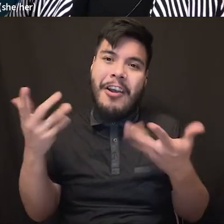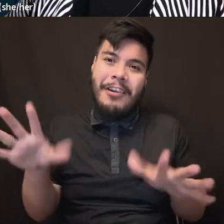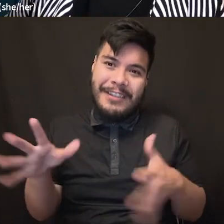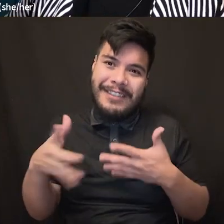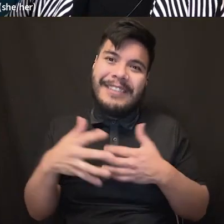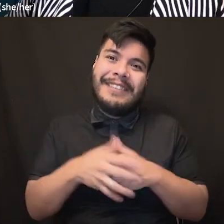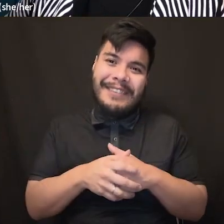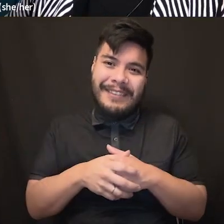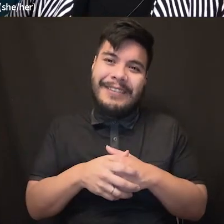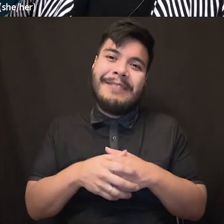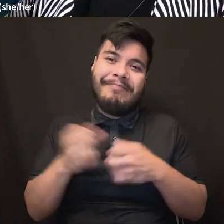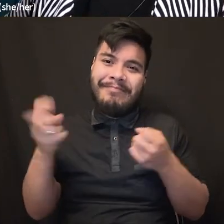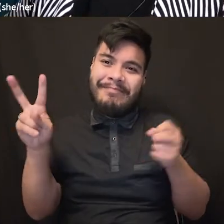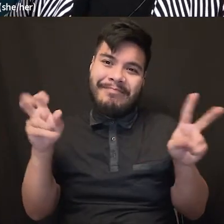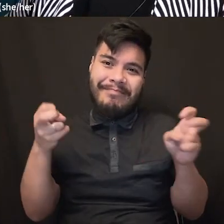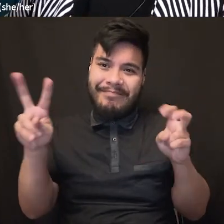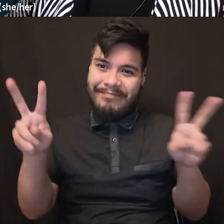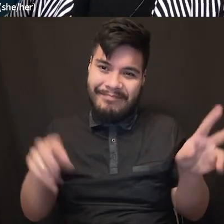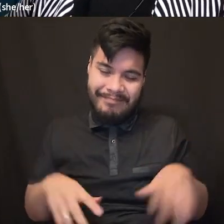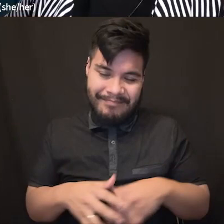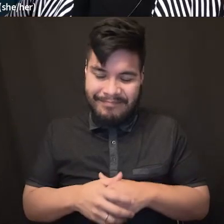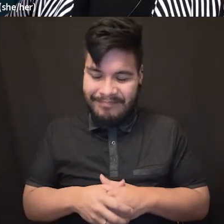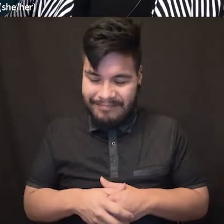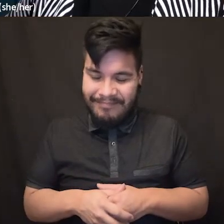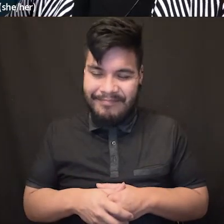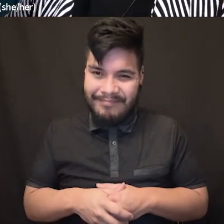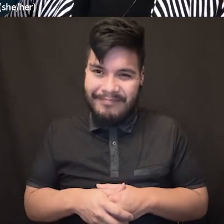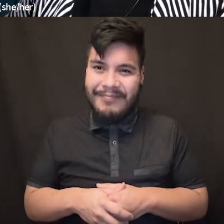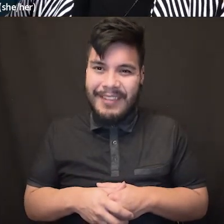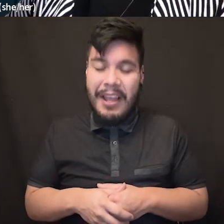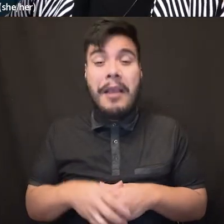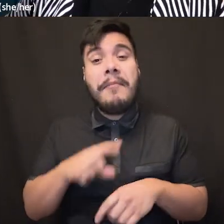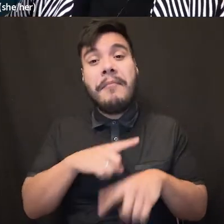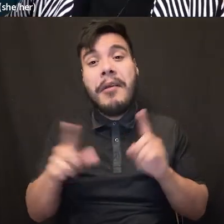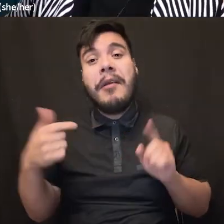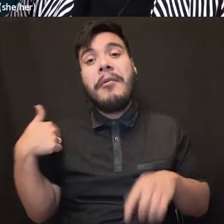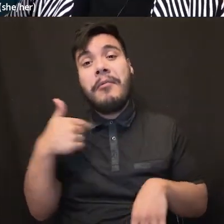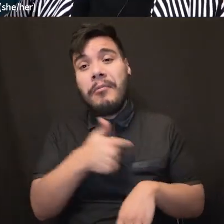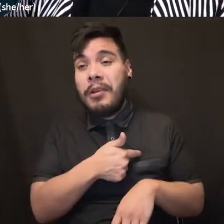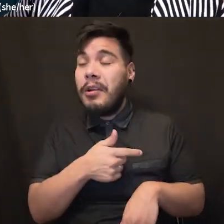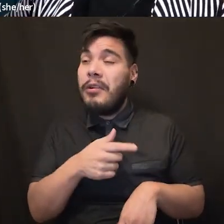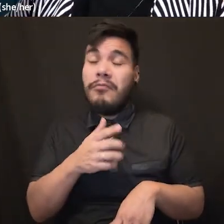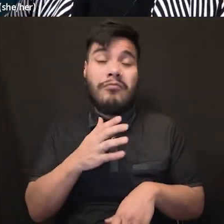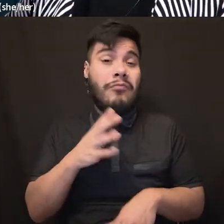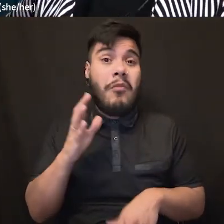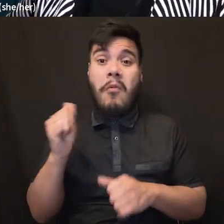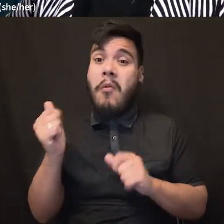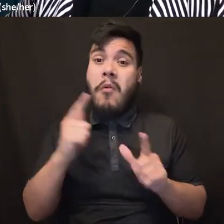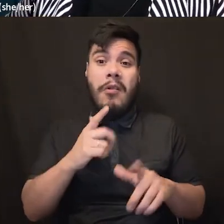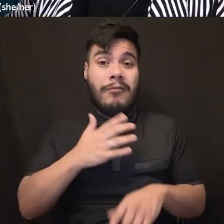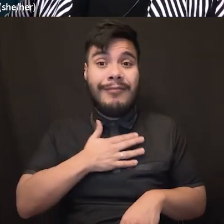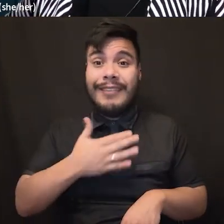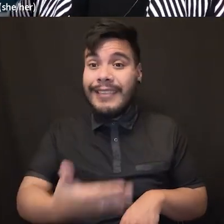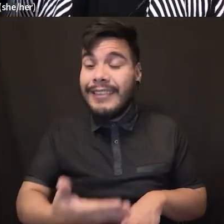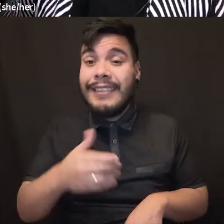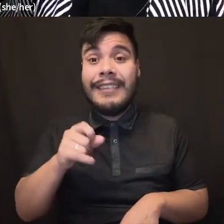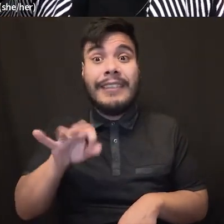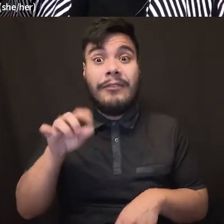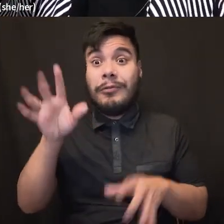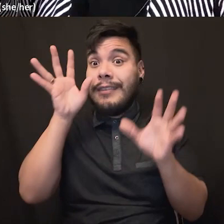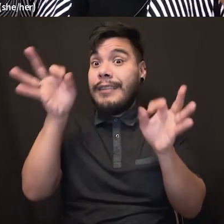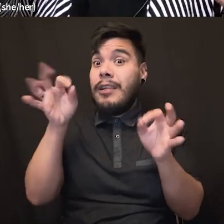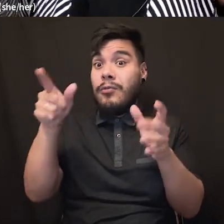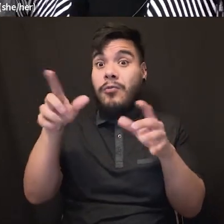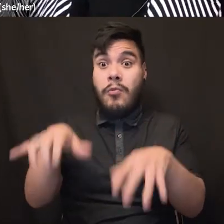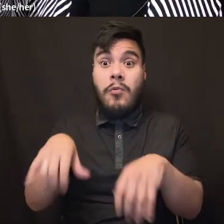disbanded because people have moved away, but we are completely up for, if you decide that you have an event